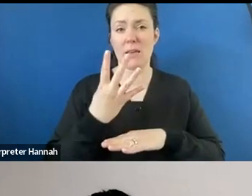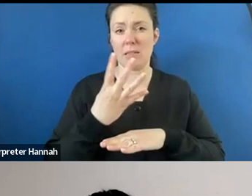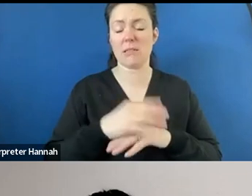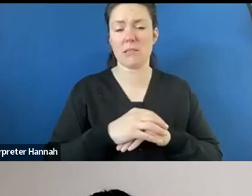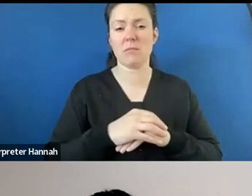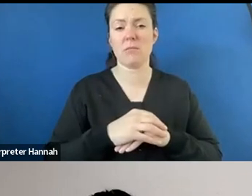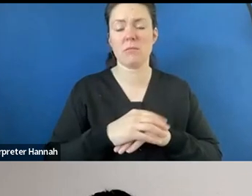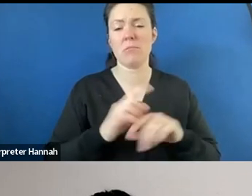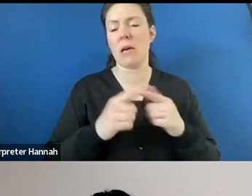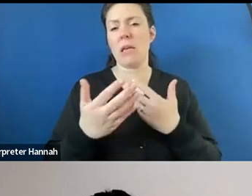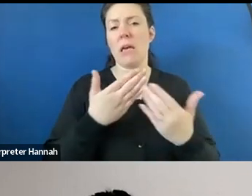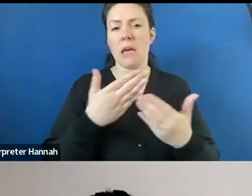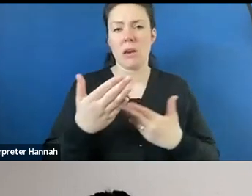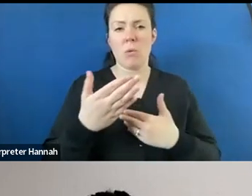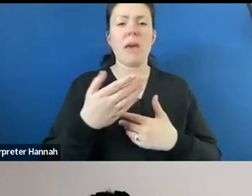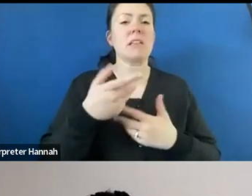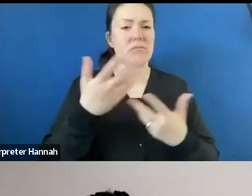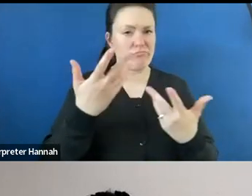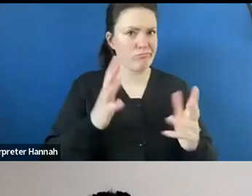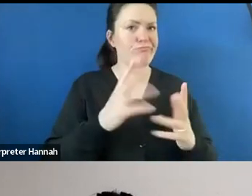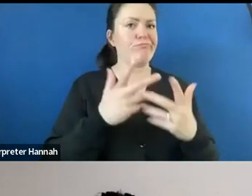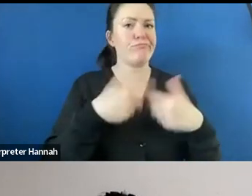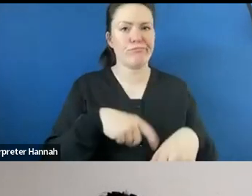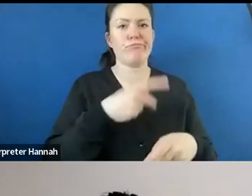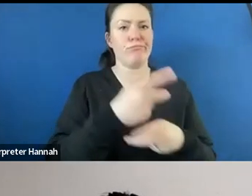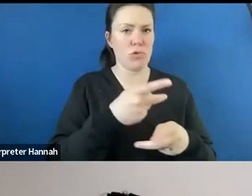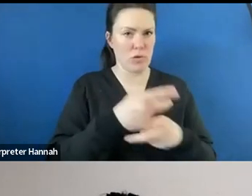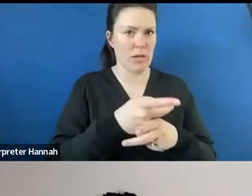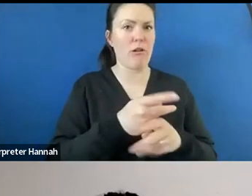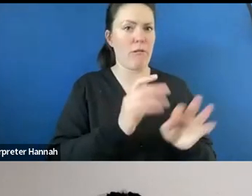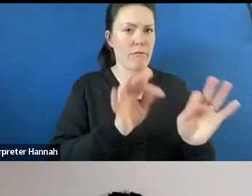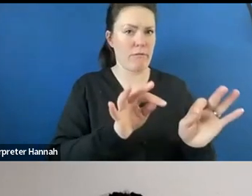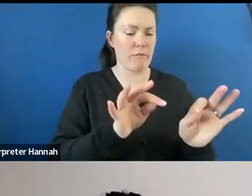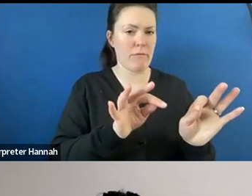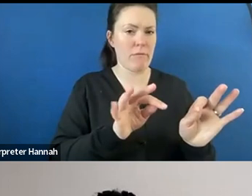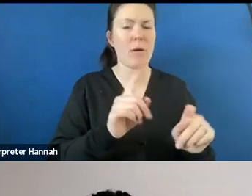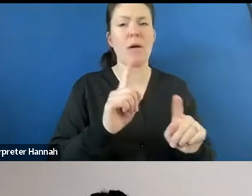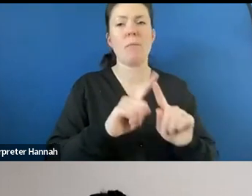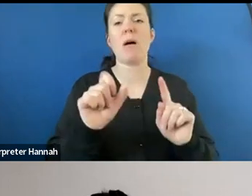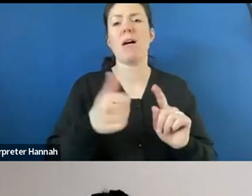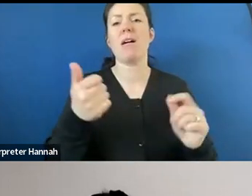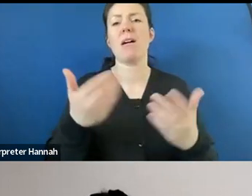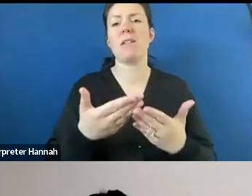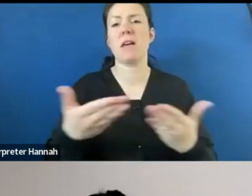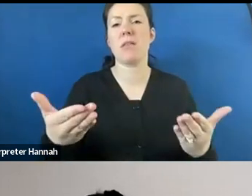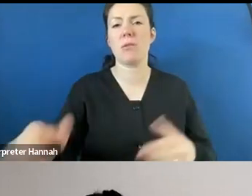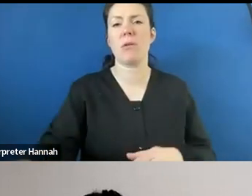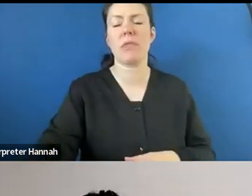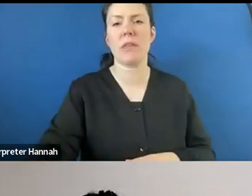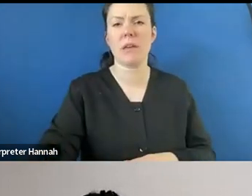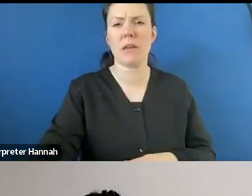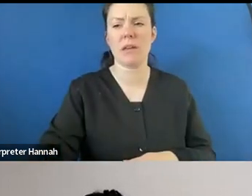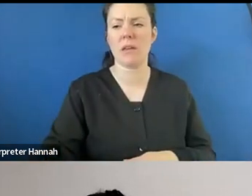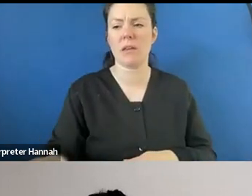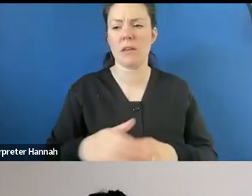But anyway, she got taken care of. And another thing, you guys,